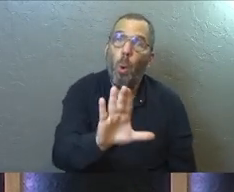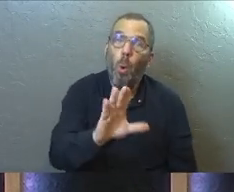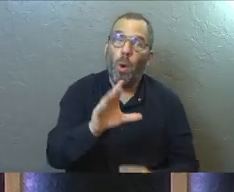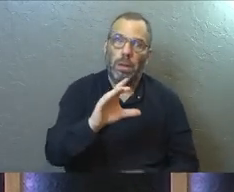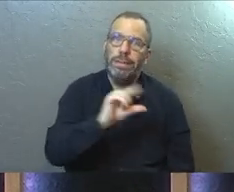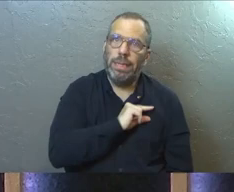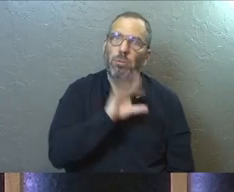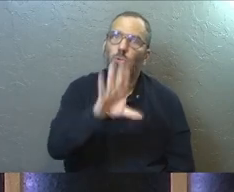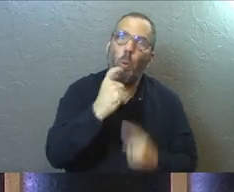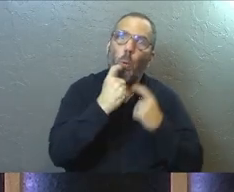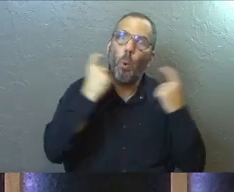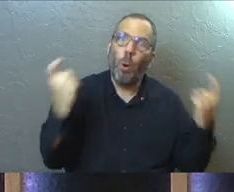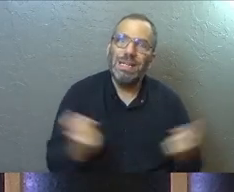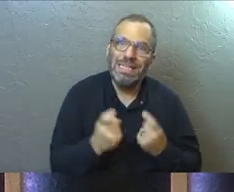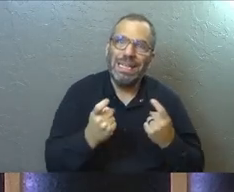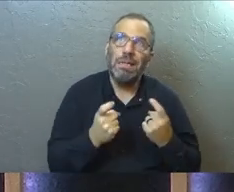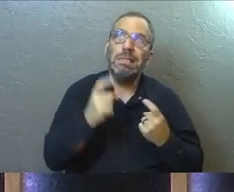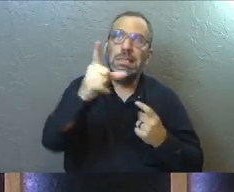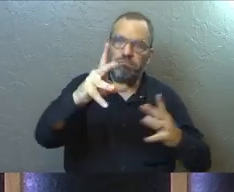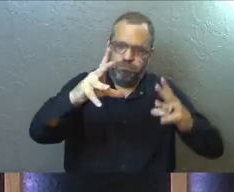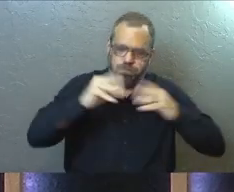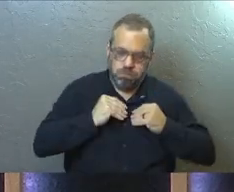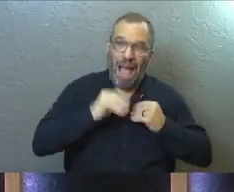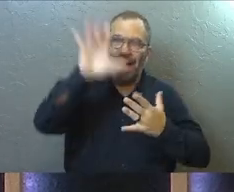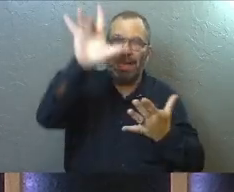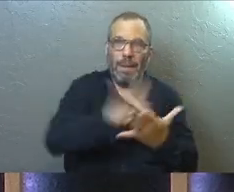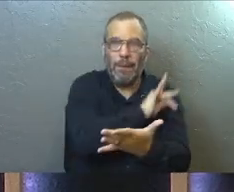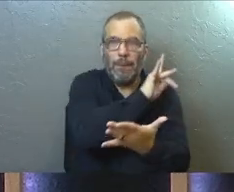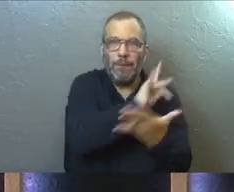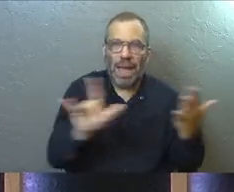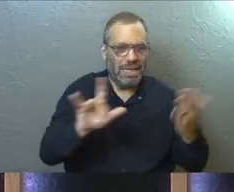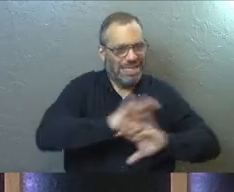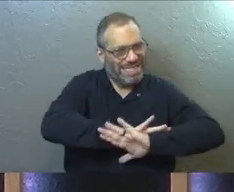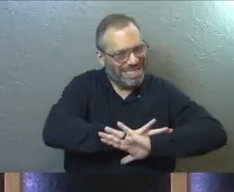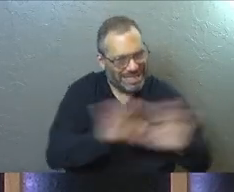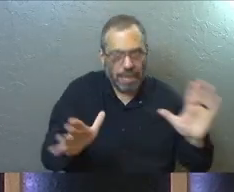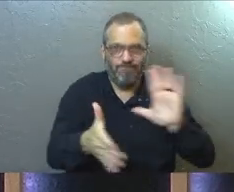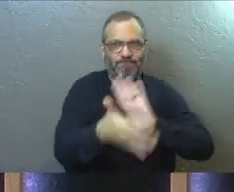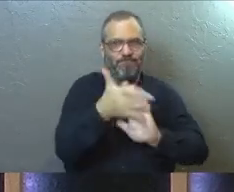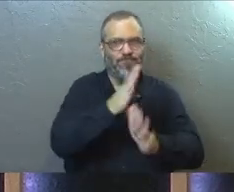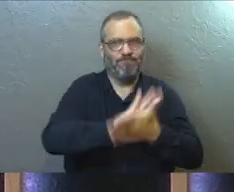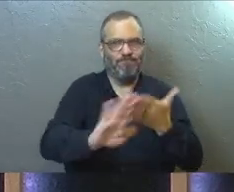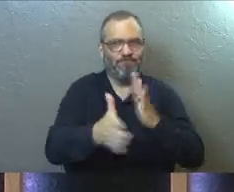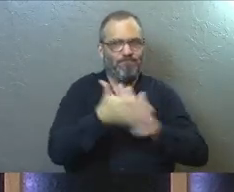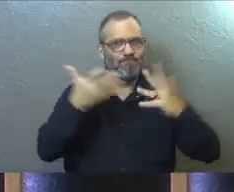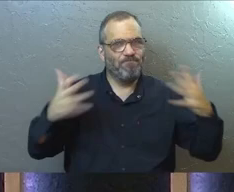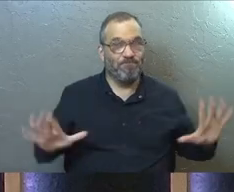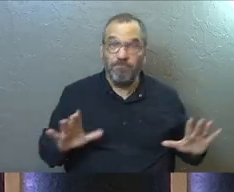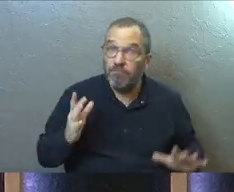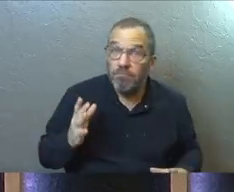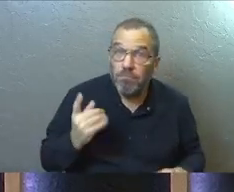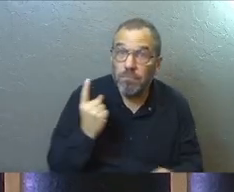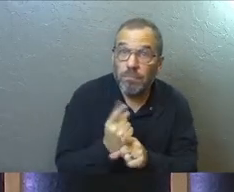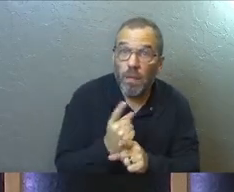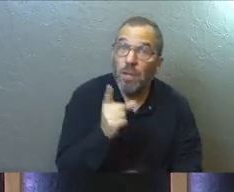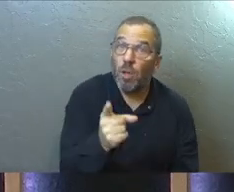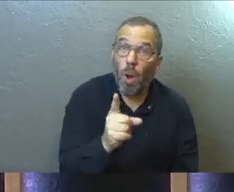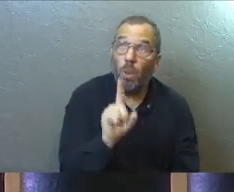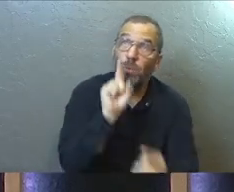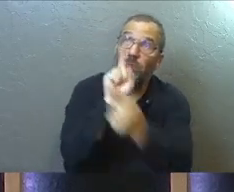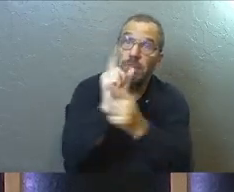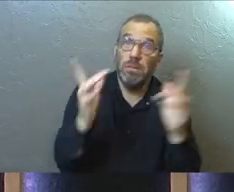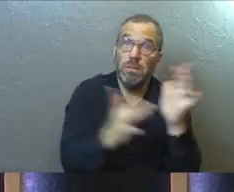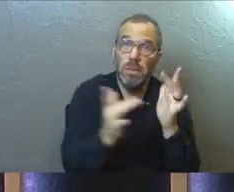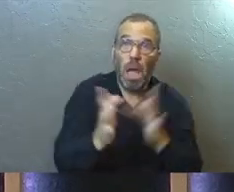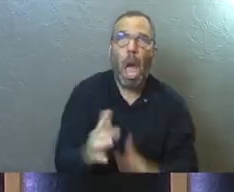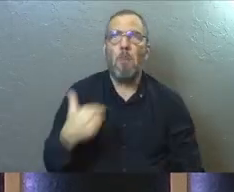and your sin. And he paid for it. And it's debt paid. Okay? And so when you come to